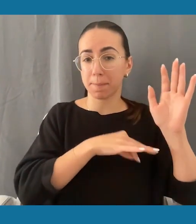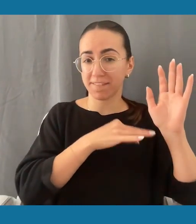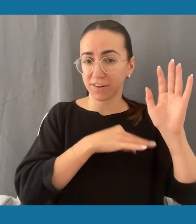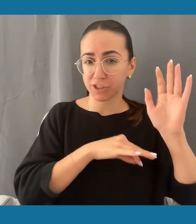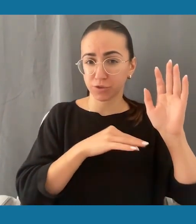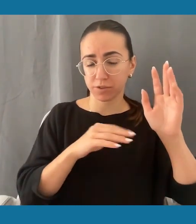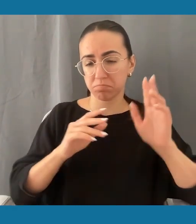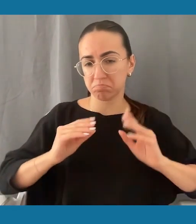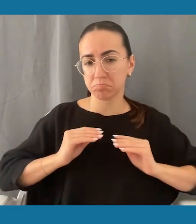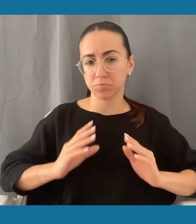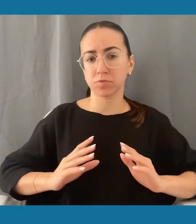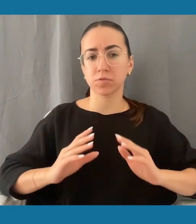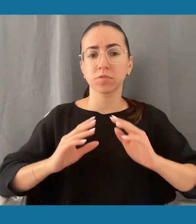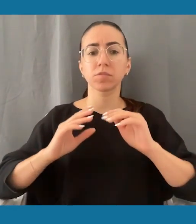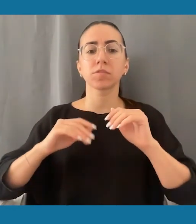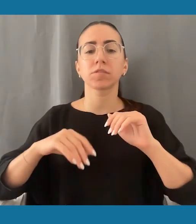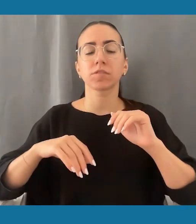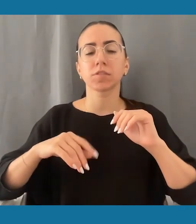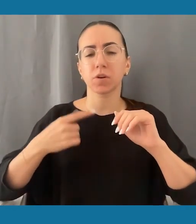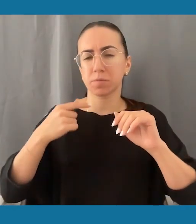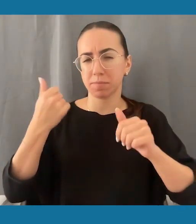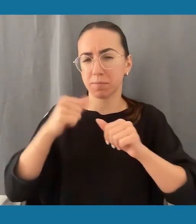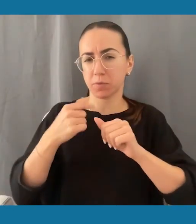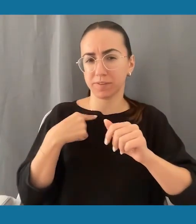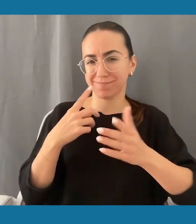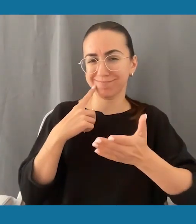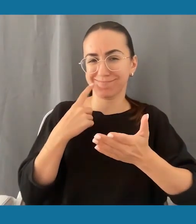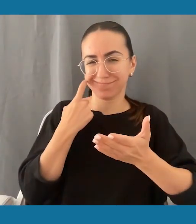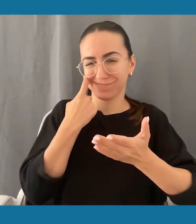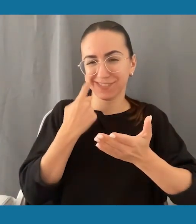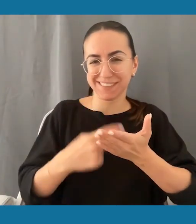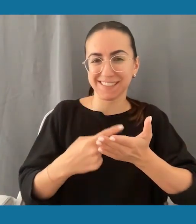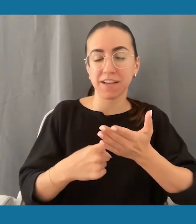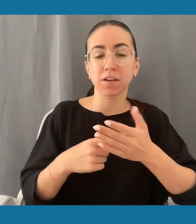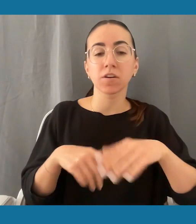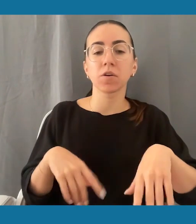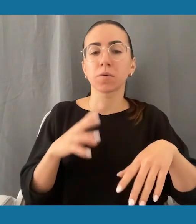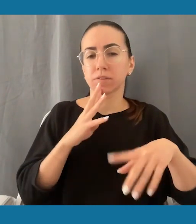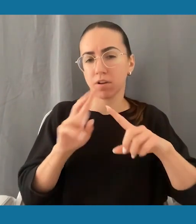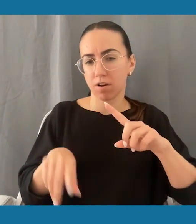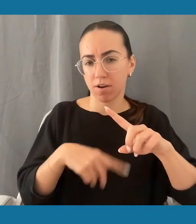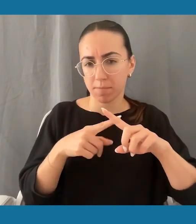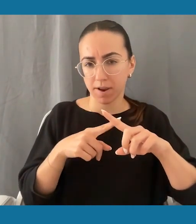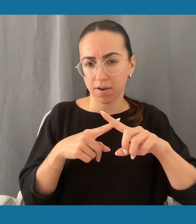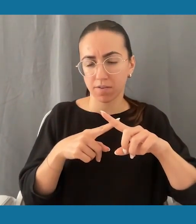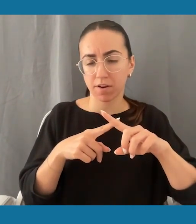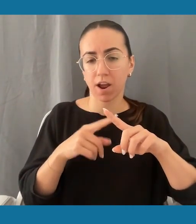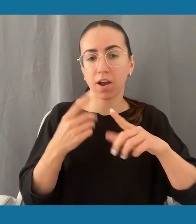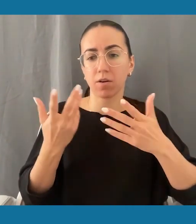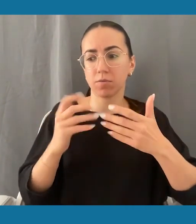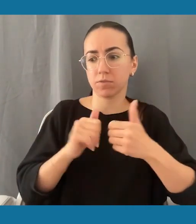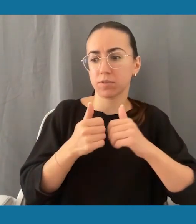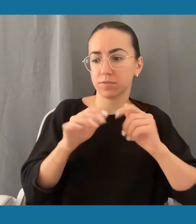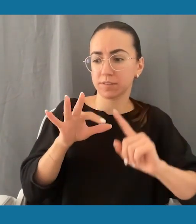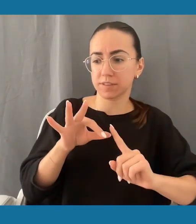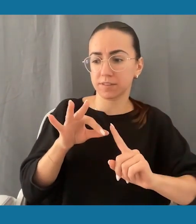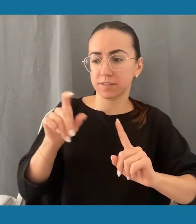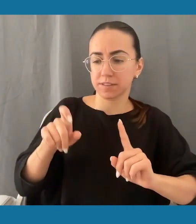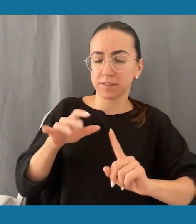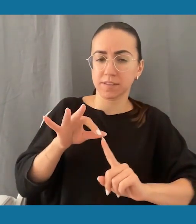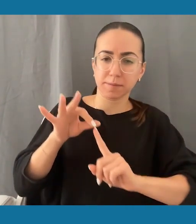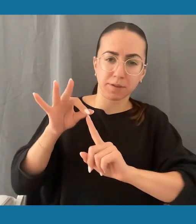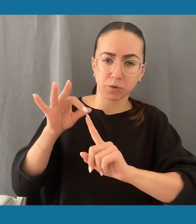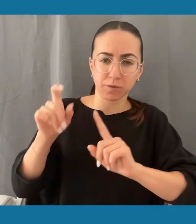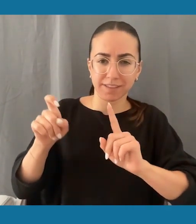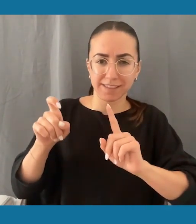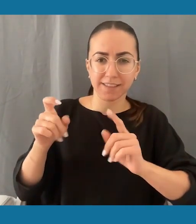him or herself, had money. And if you recall a few slides ago, we talked about the ways in which a special needs beneficiary might